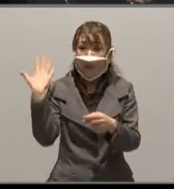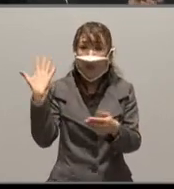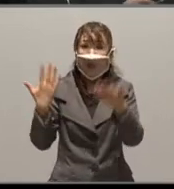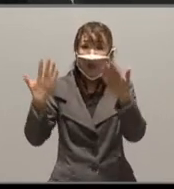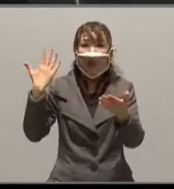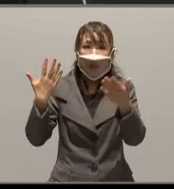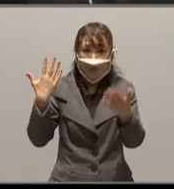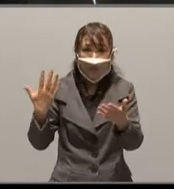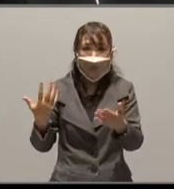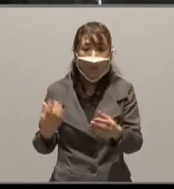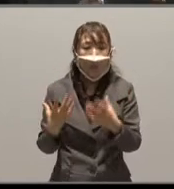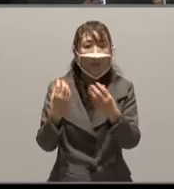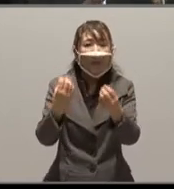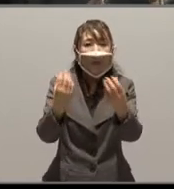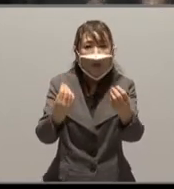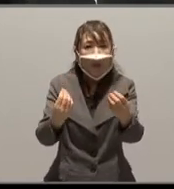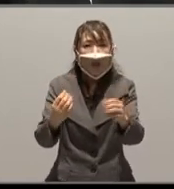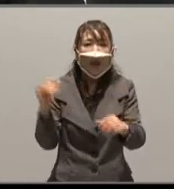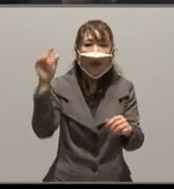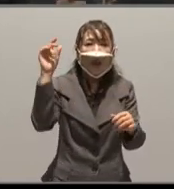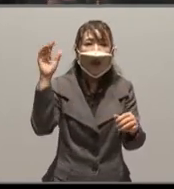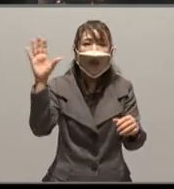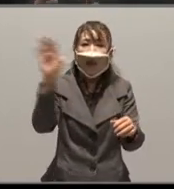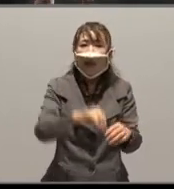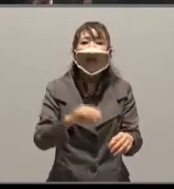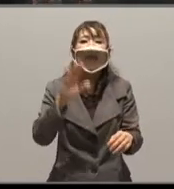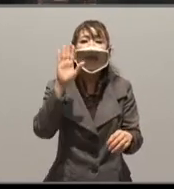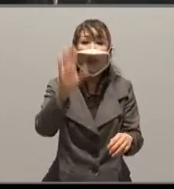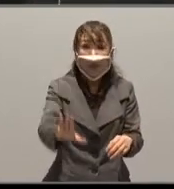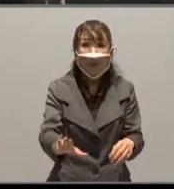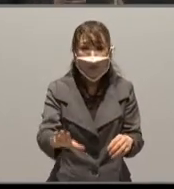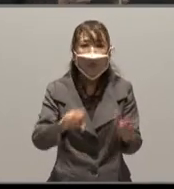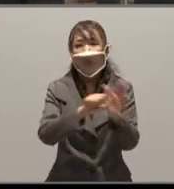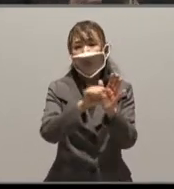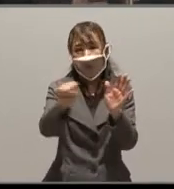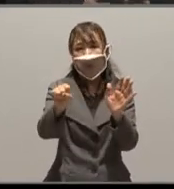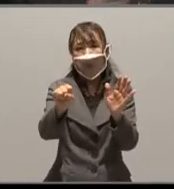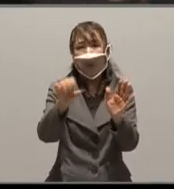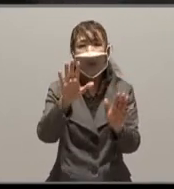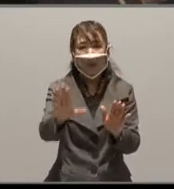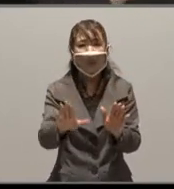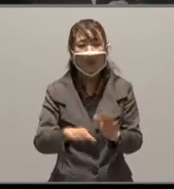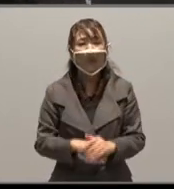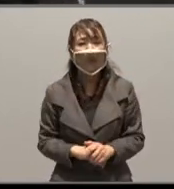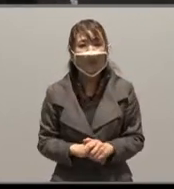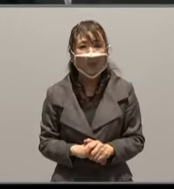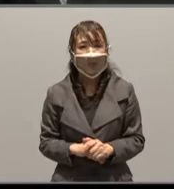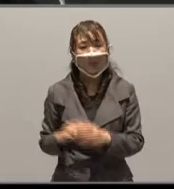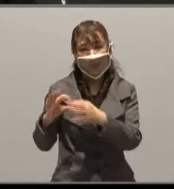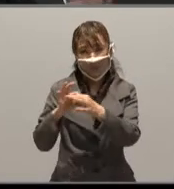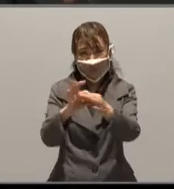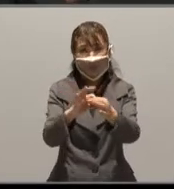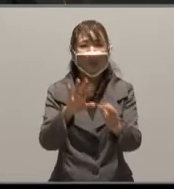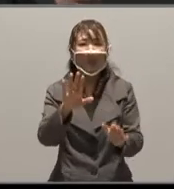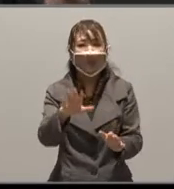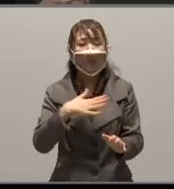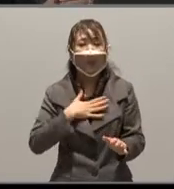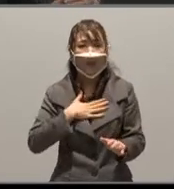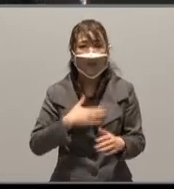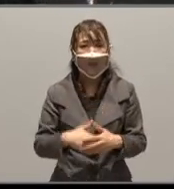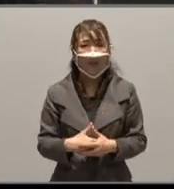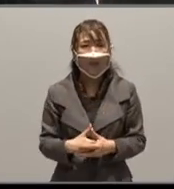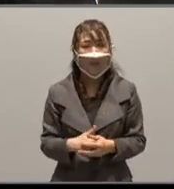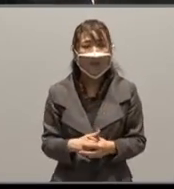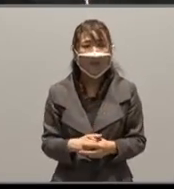even after 1 month, this is a little bit high. there's a decline. So we know